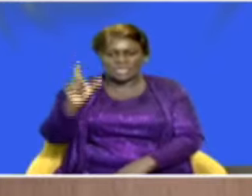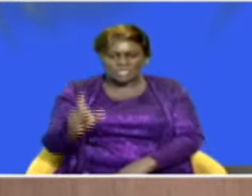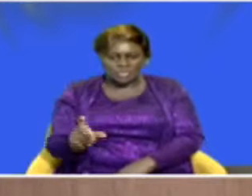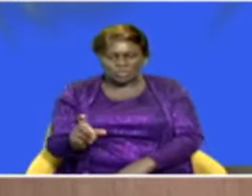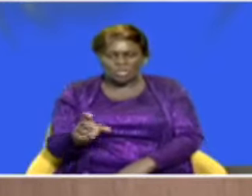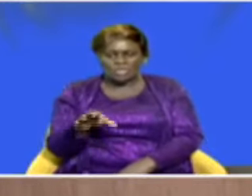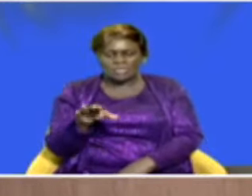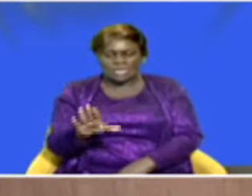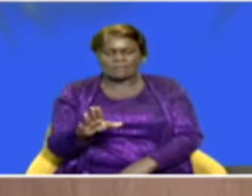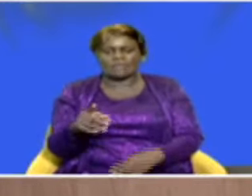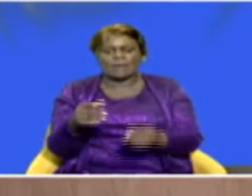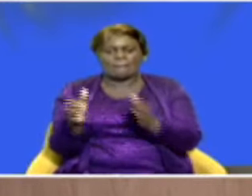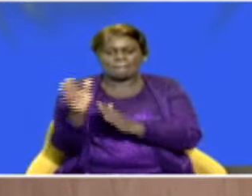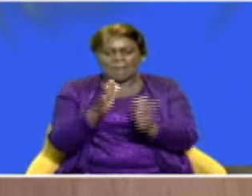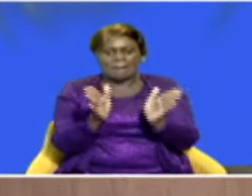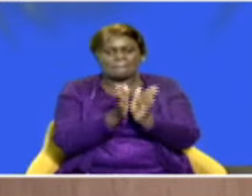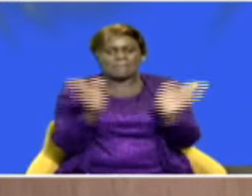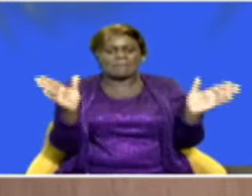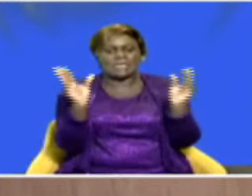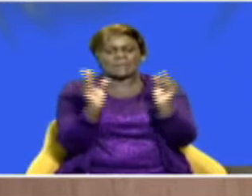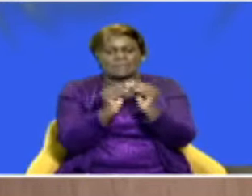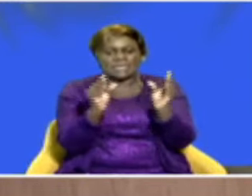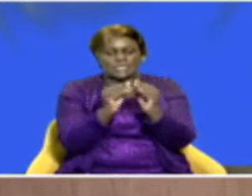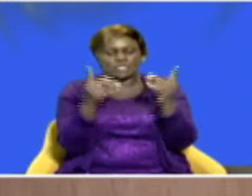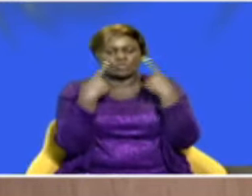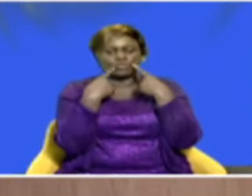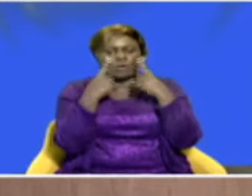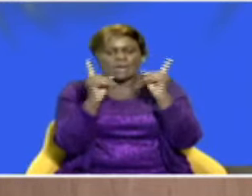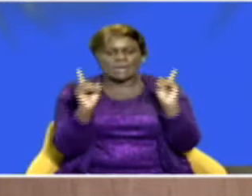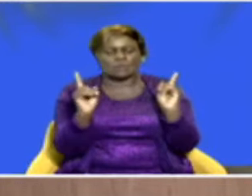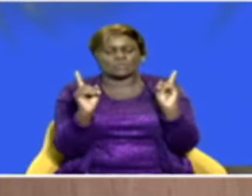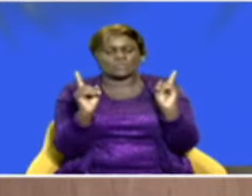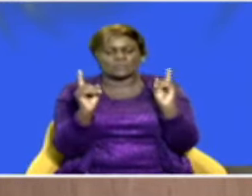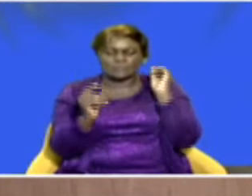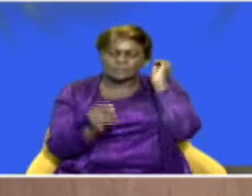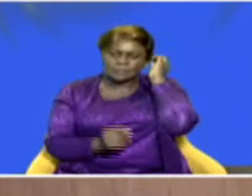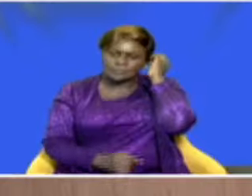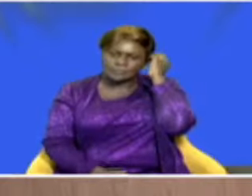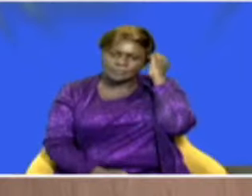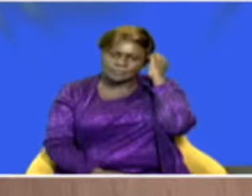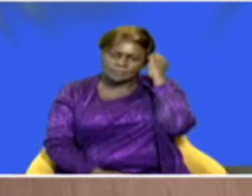that he has already organized public meetings to announce these goals.